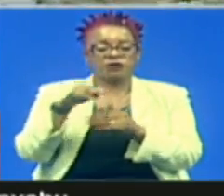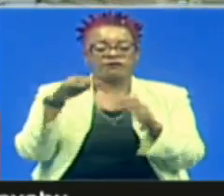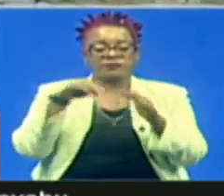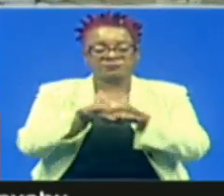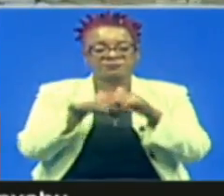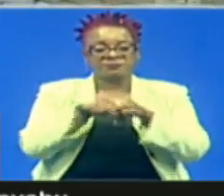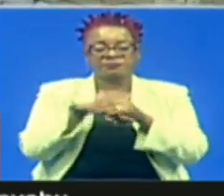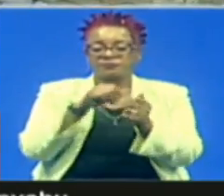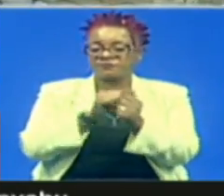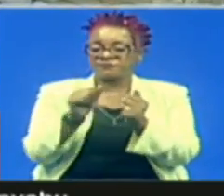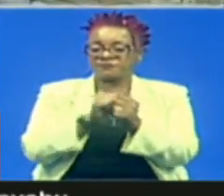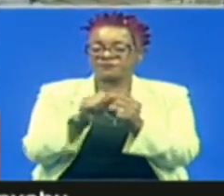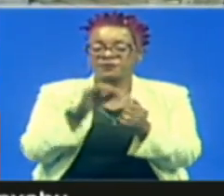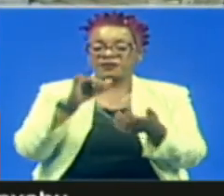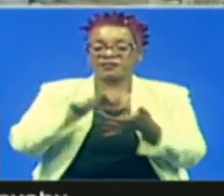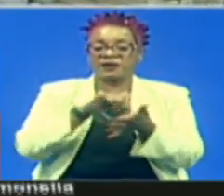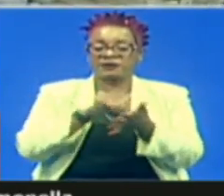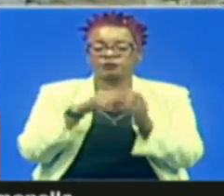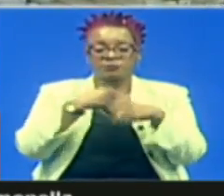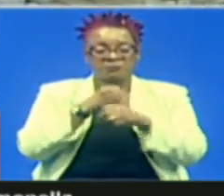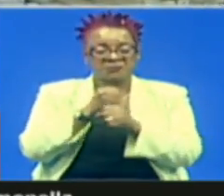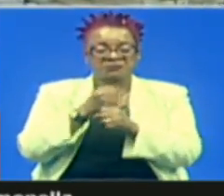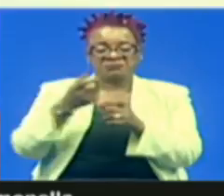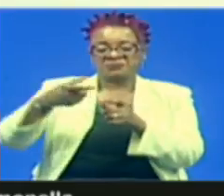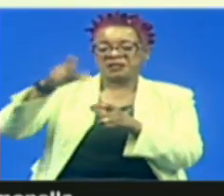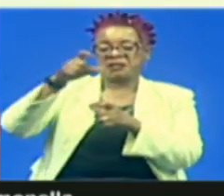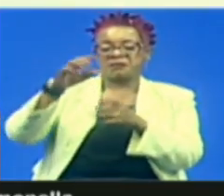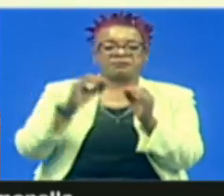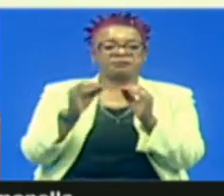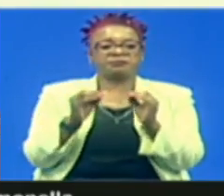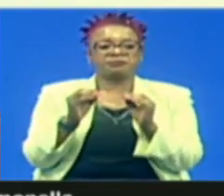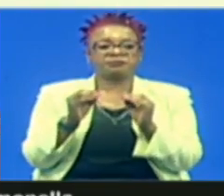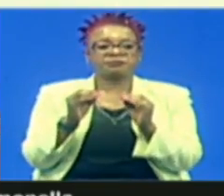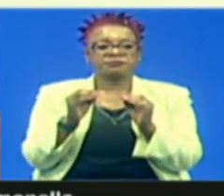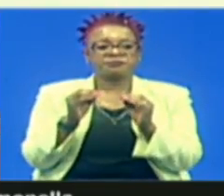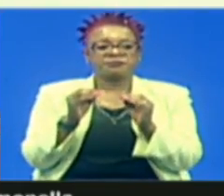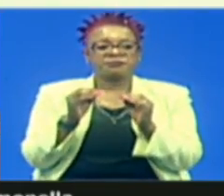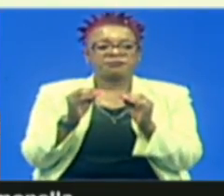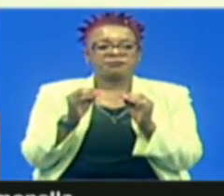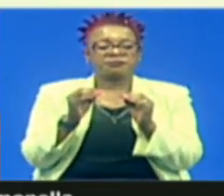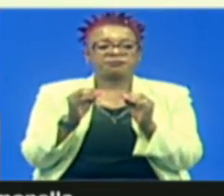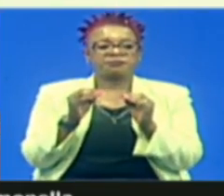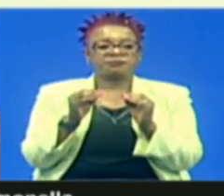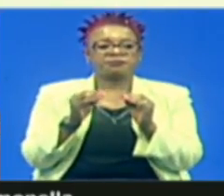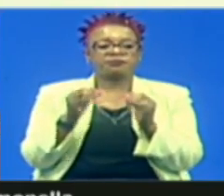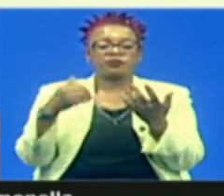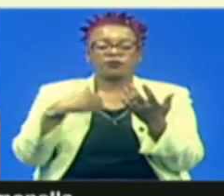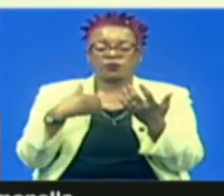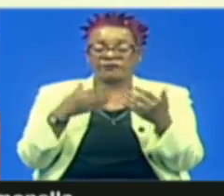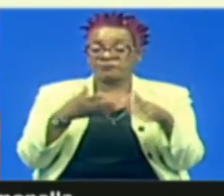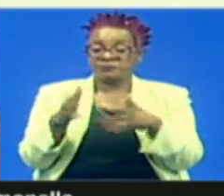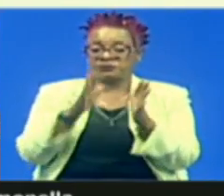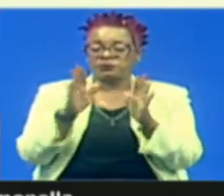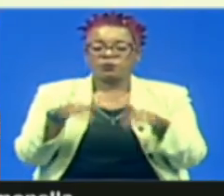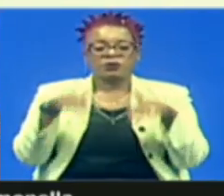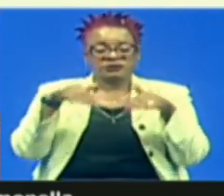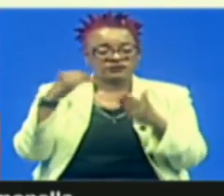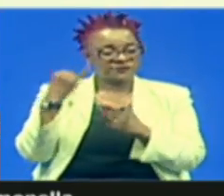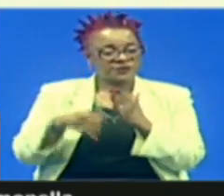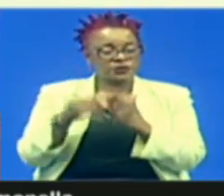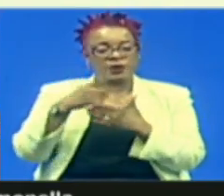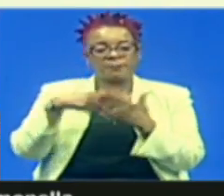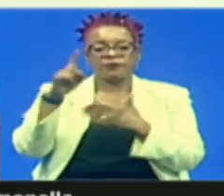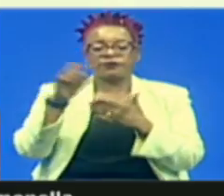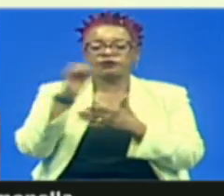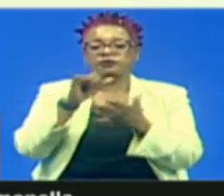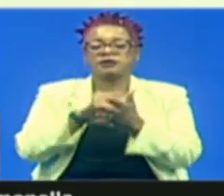cushion consumers from the increases in the price of maize meal. We've taken the necessary measures. We're just waiting for the final approval so that